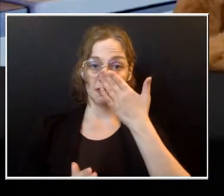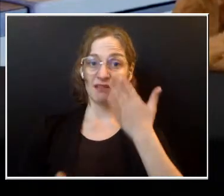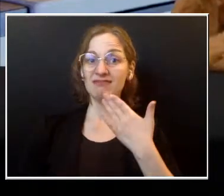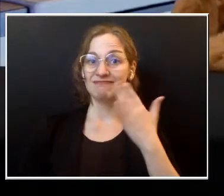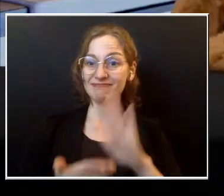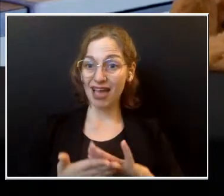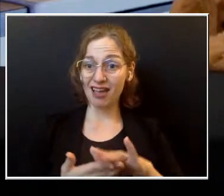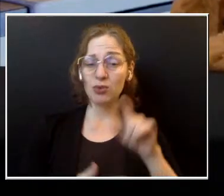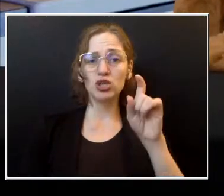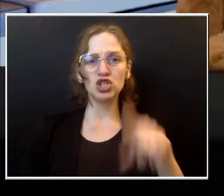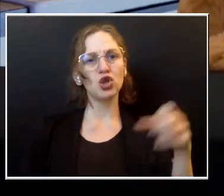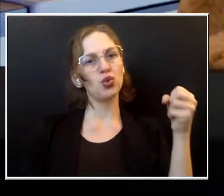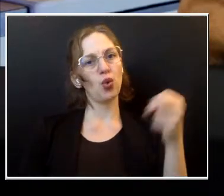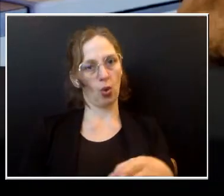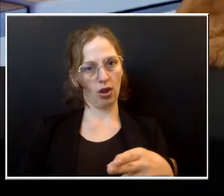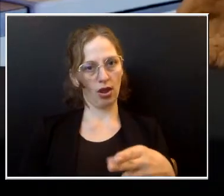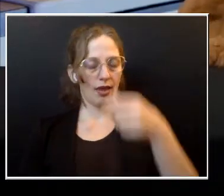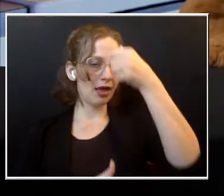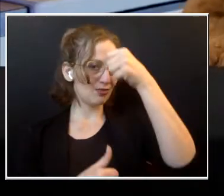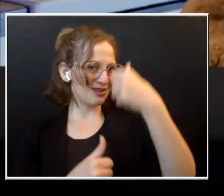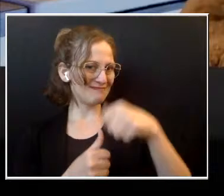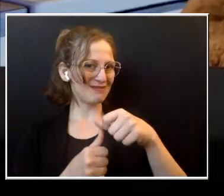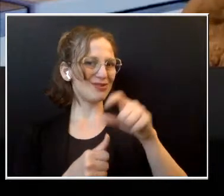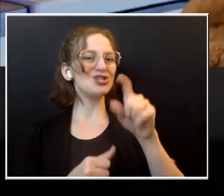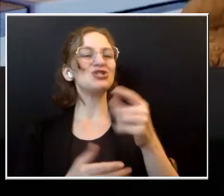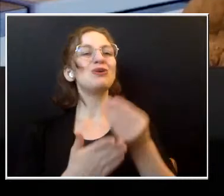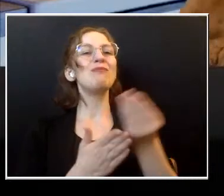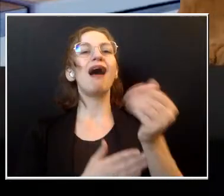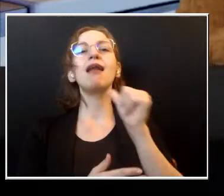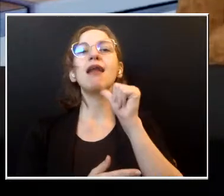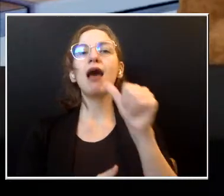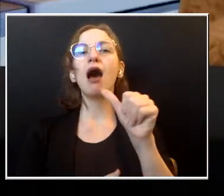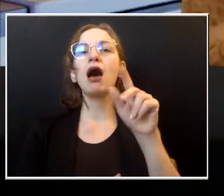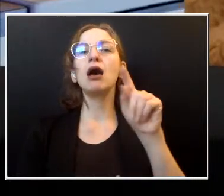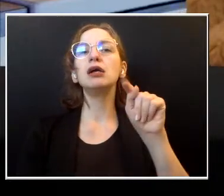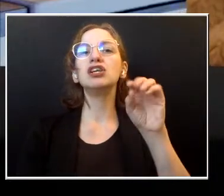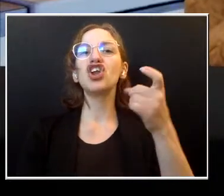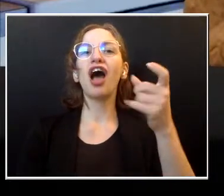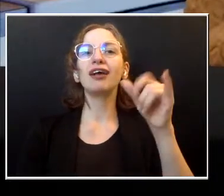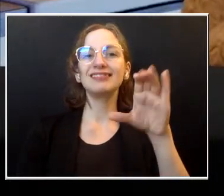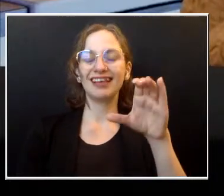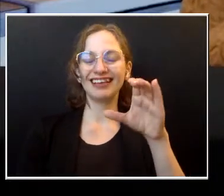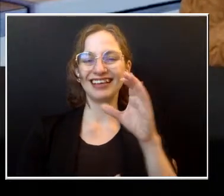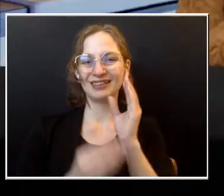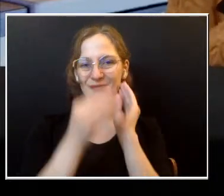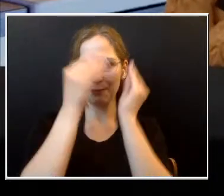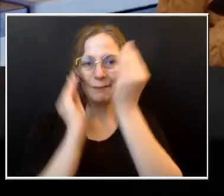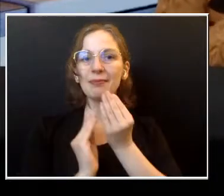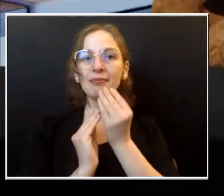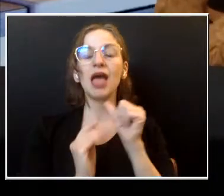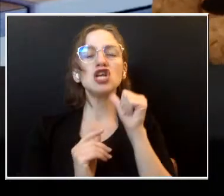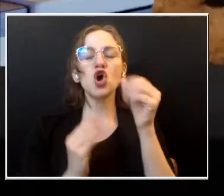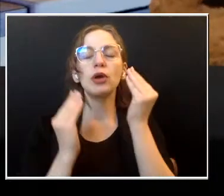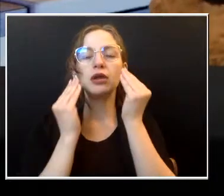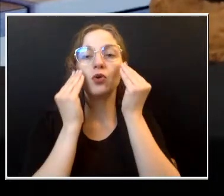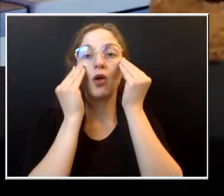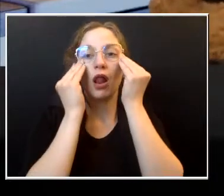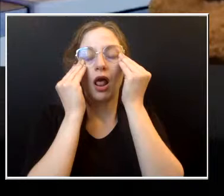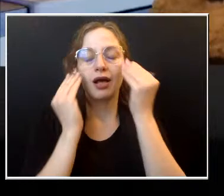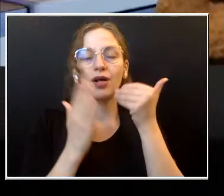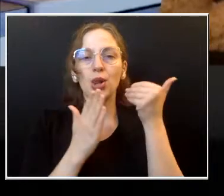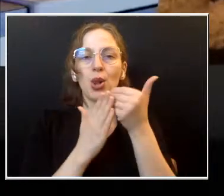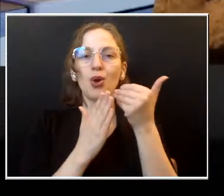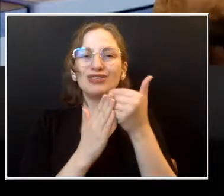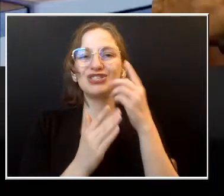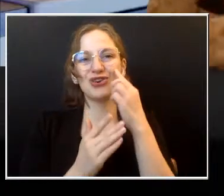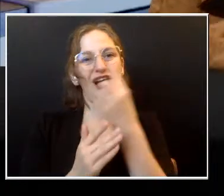buy non-toxic face paint or makeup and don't apply it too close to your eyes because it could irritate them. Be sure to wash it off before you